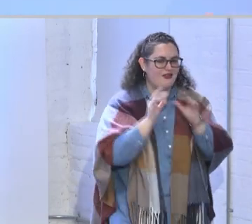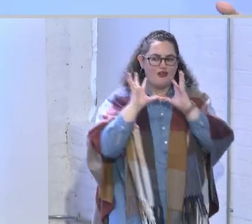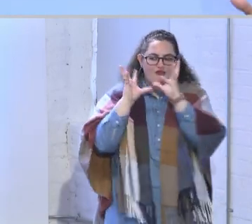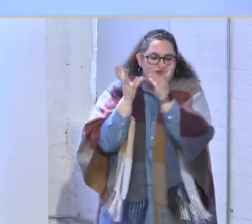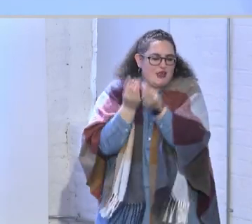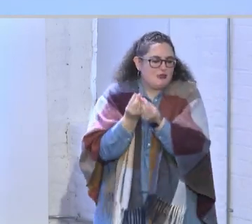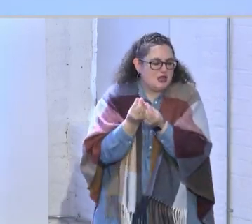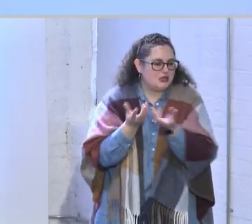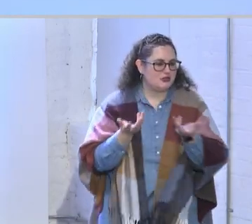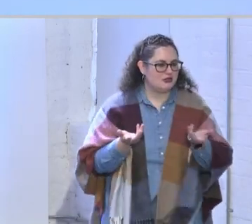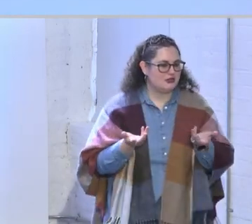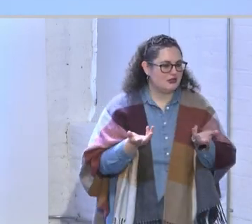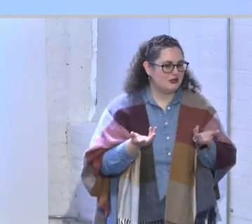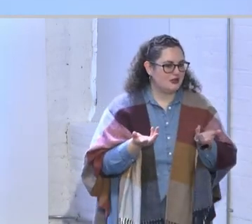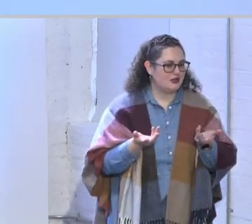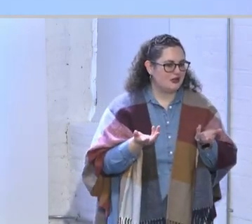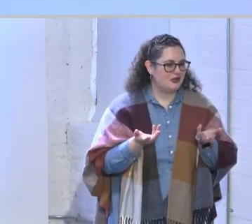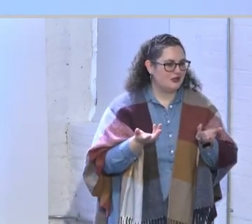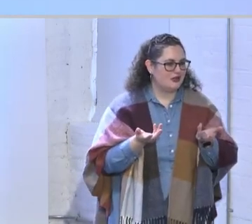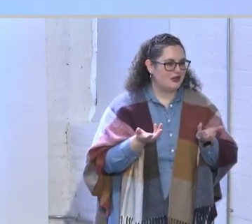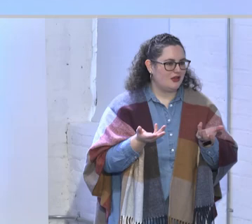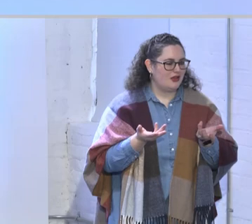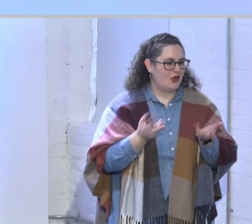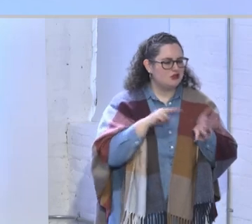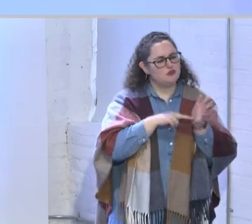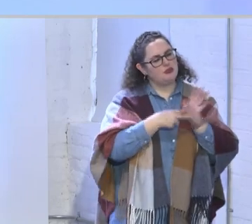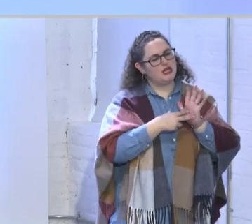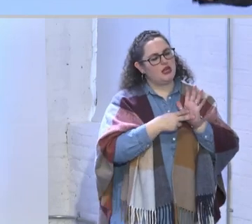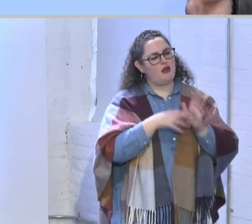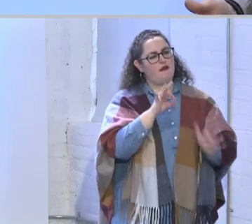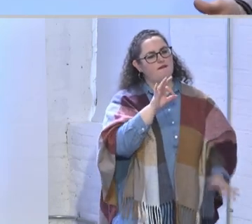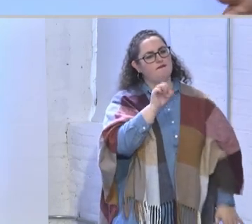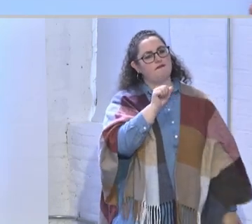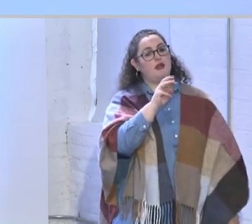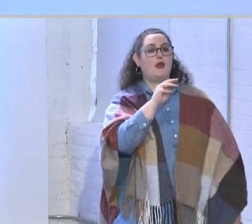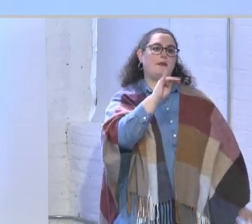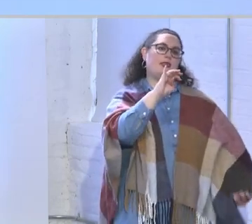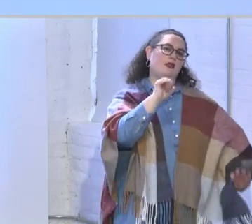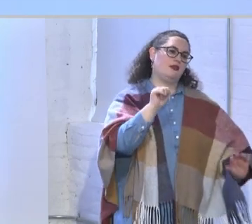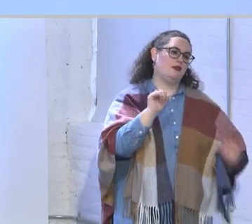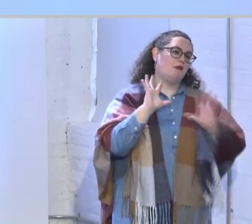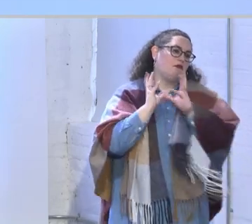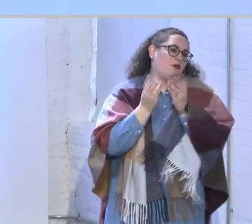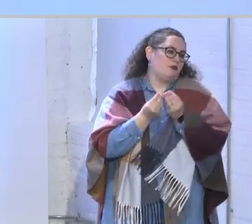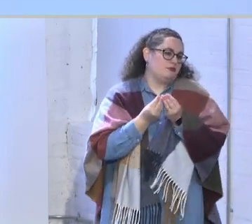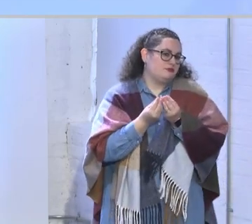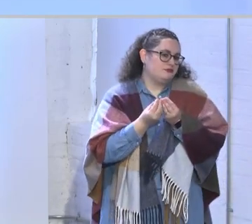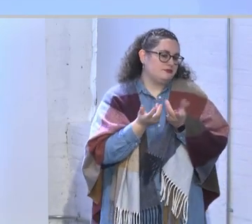the family. And he said, now here's what a family is, and here's how a family can flourish. And so who